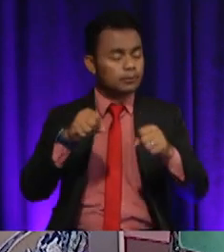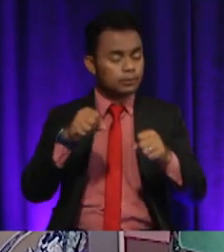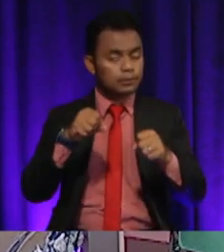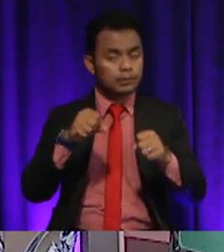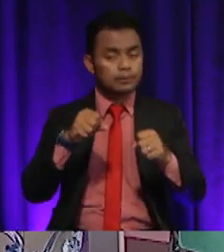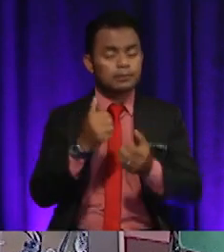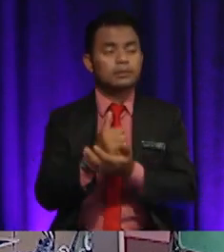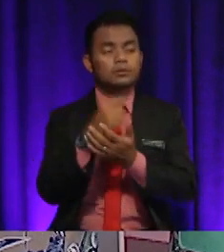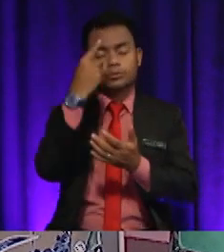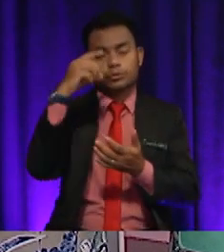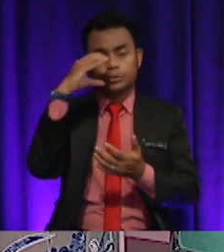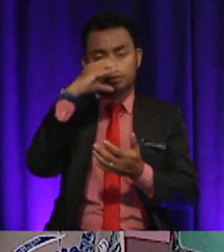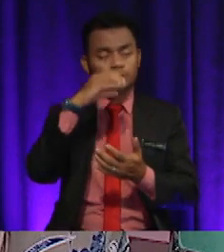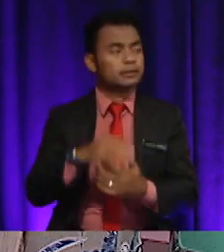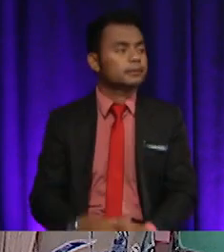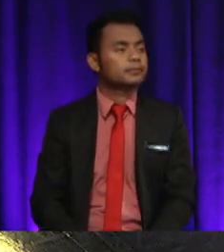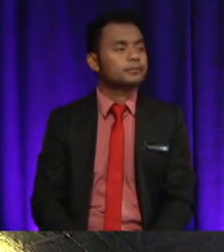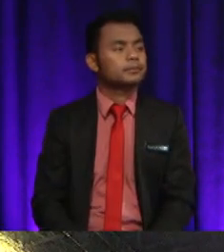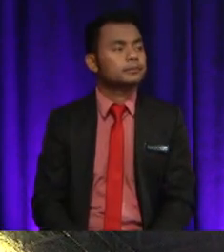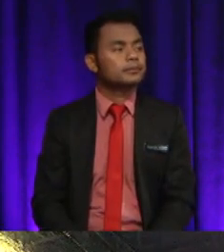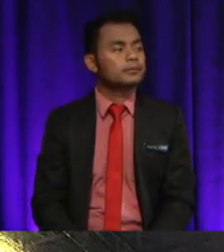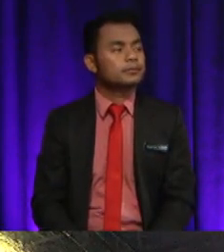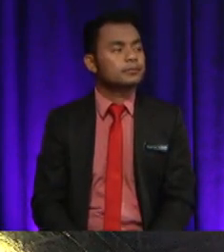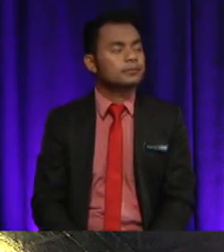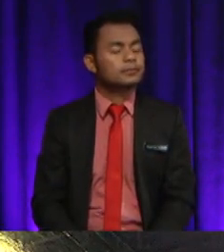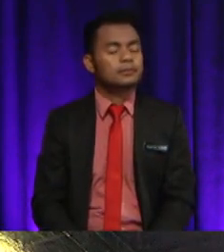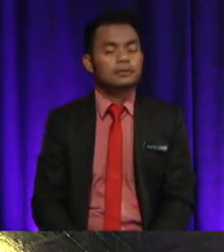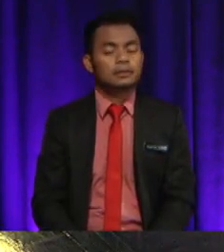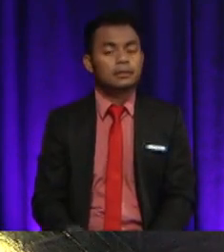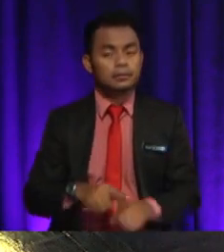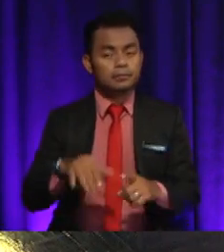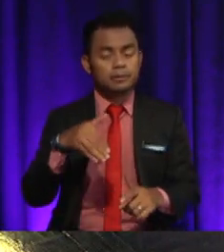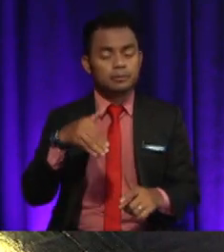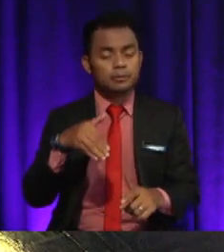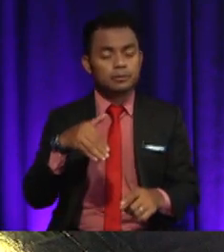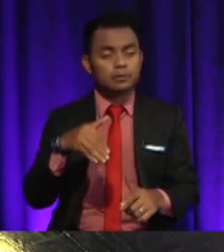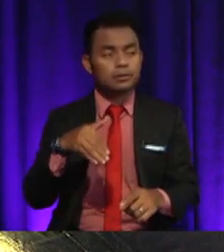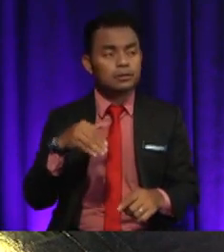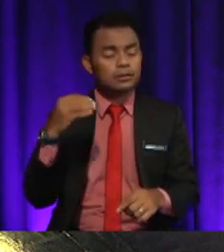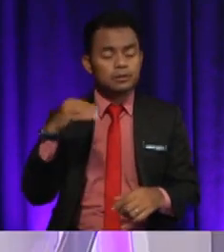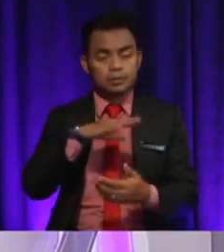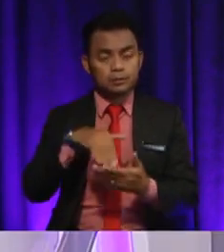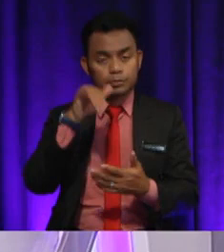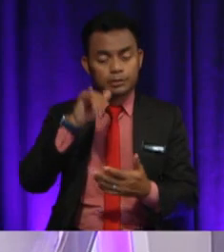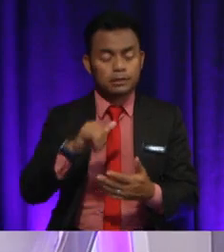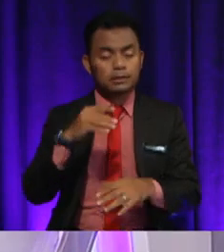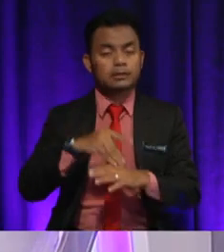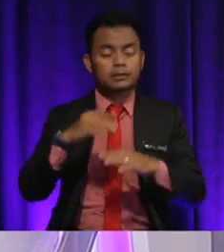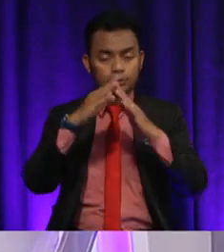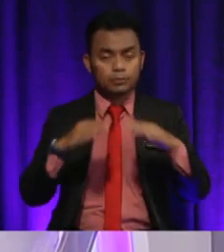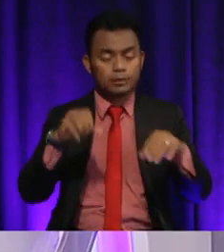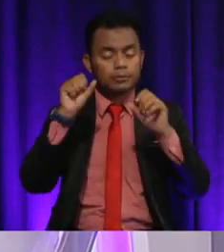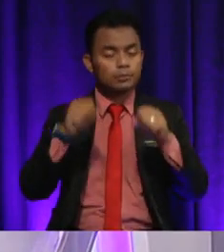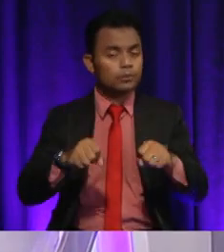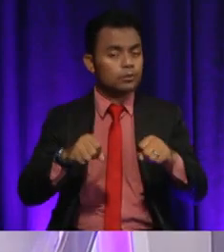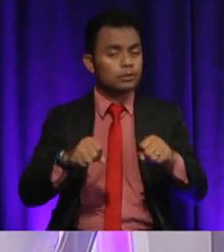fine? Okay, Anybody? But before that, I also want to tell all my friends watching at home as well, pupils, you can try this along